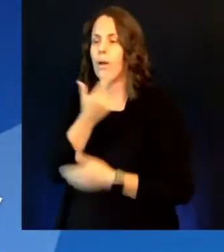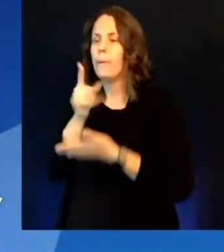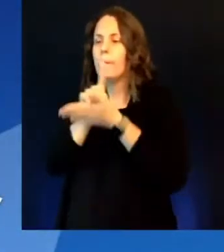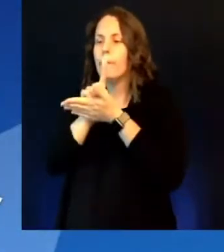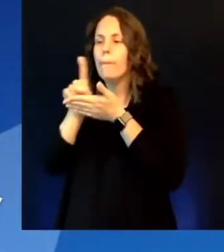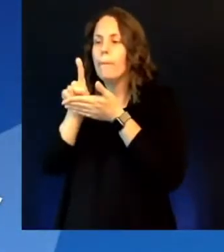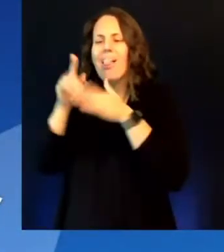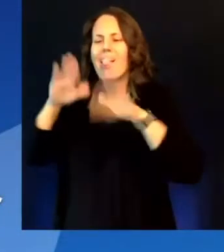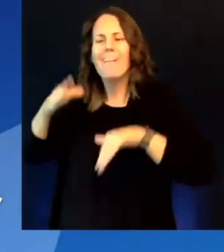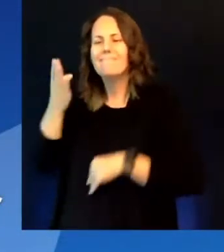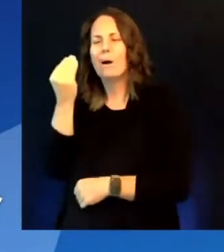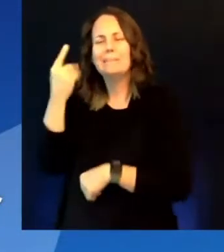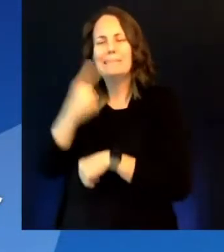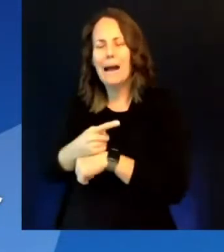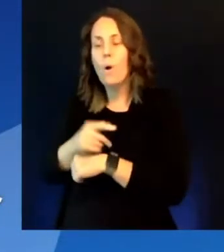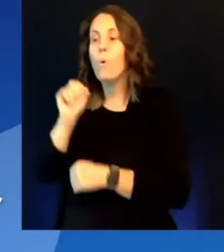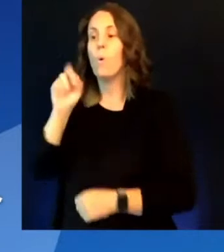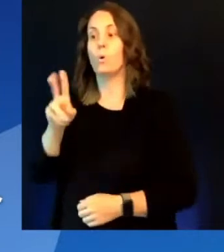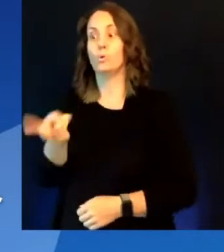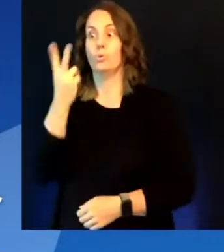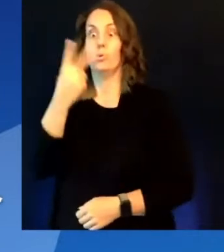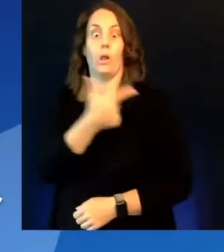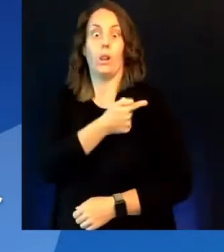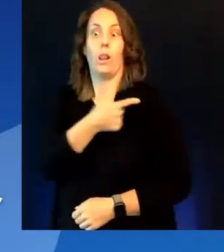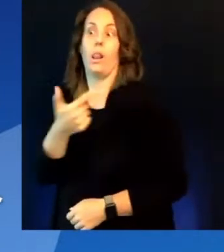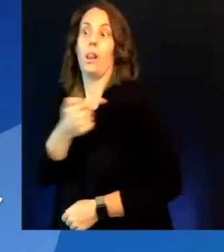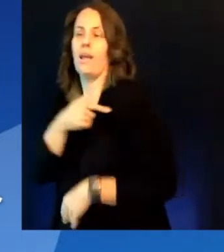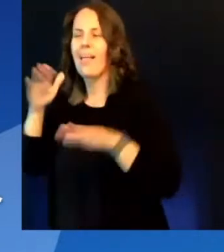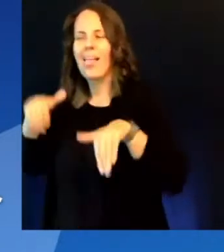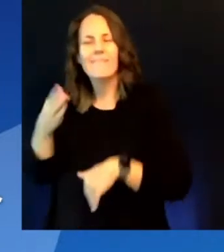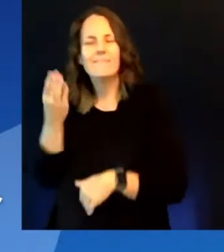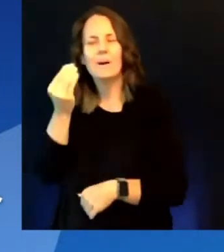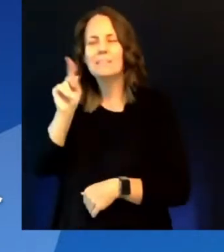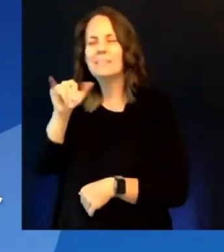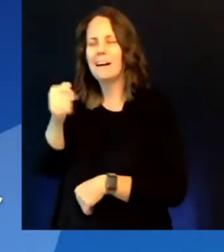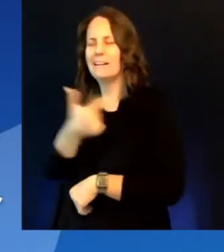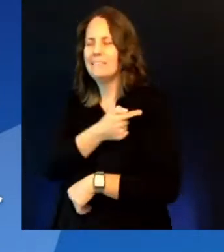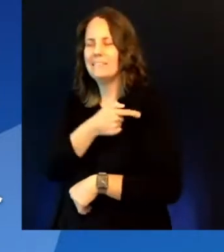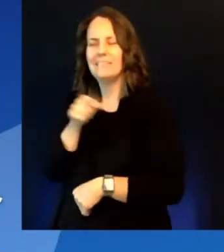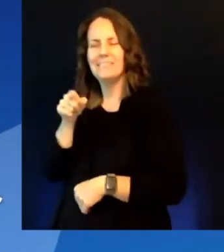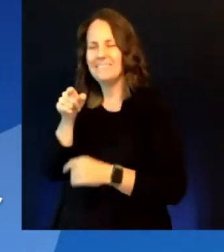Thank you. And now to Scott Bauer from the Associated Press. Scott?